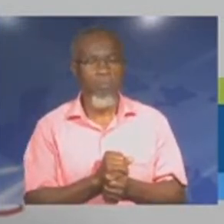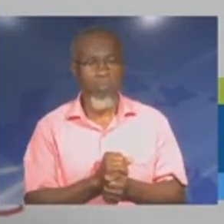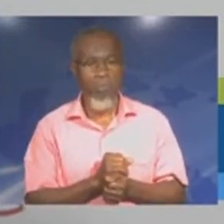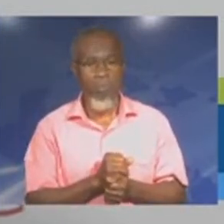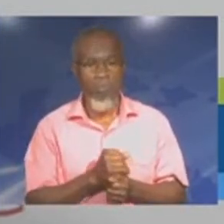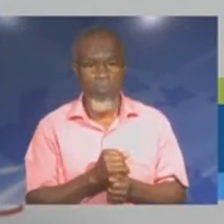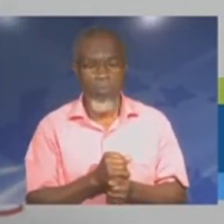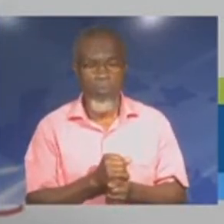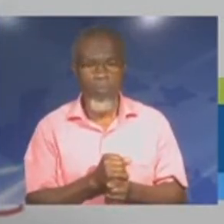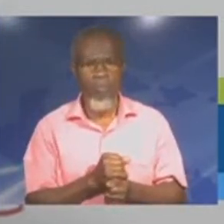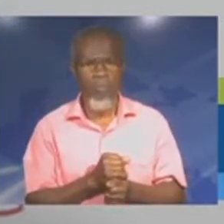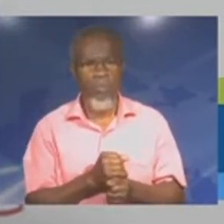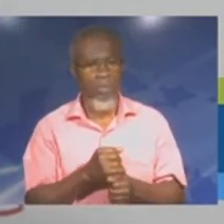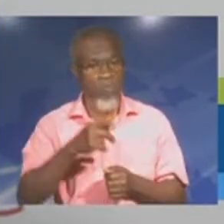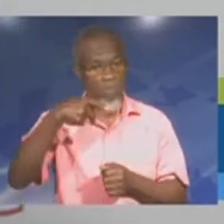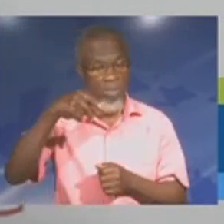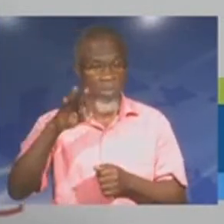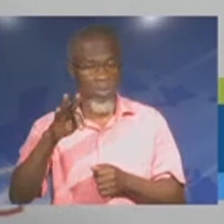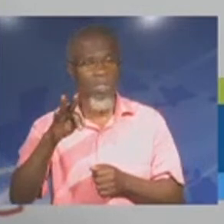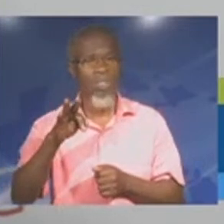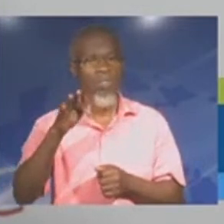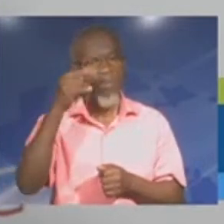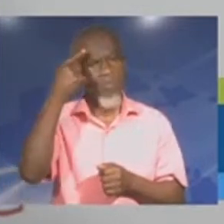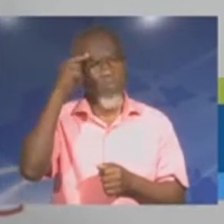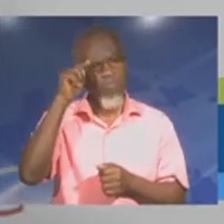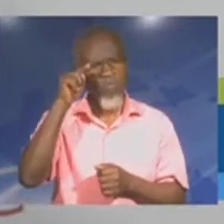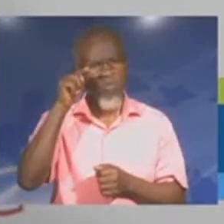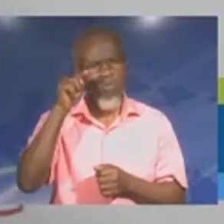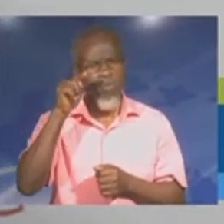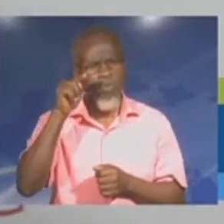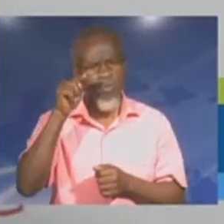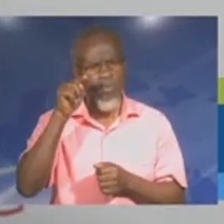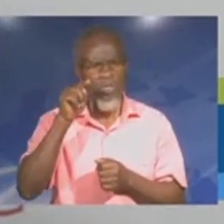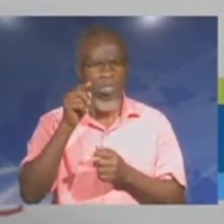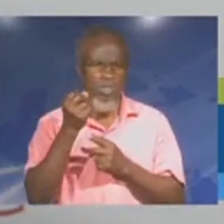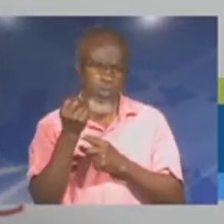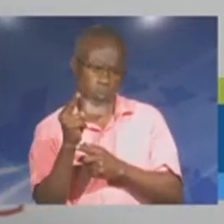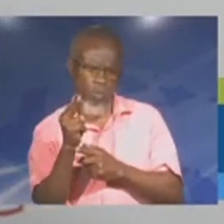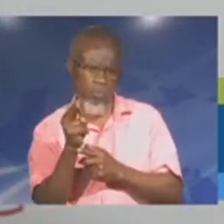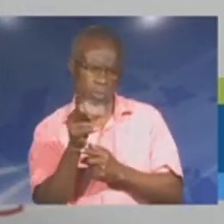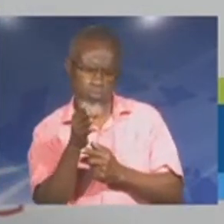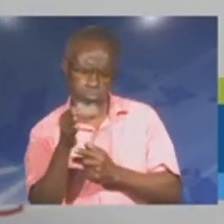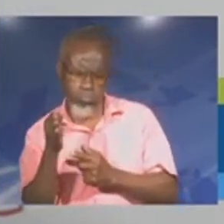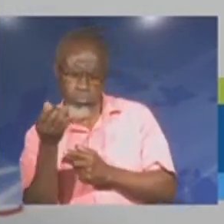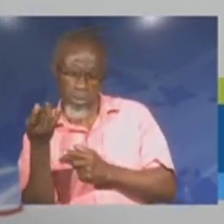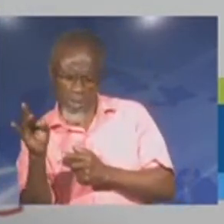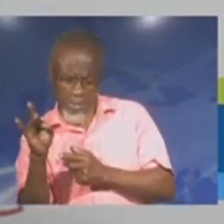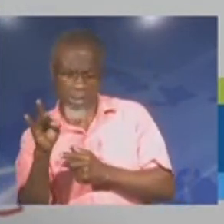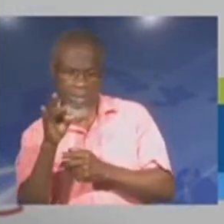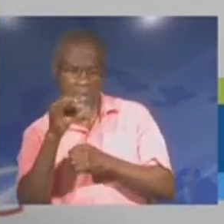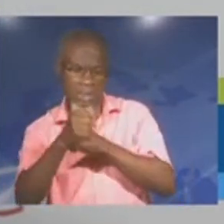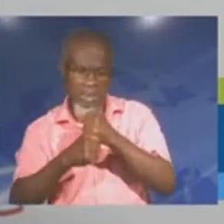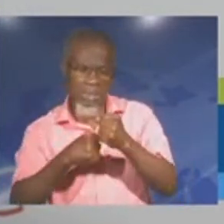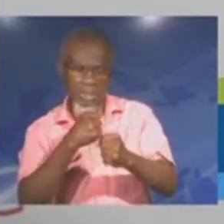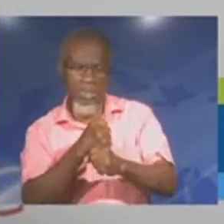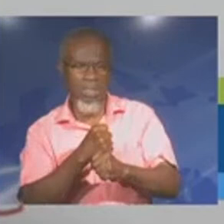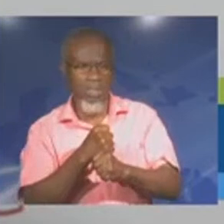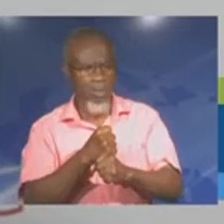The Pfizer booster for the 12 to 11 age group, 12 to 18. As you know, we started